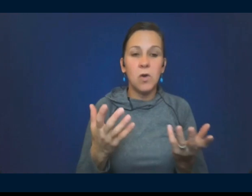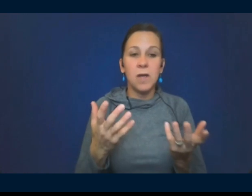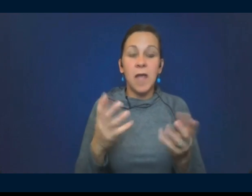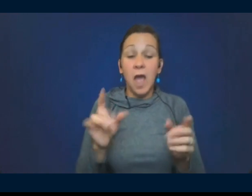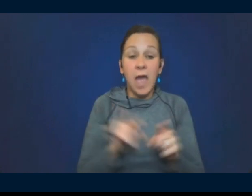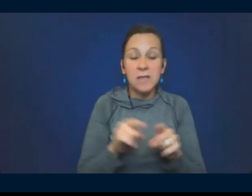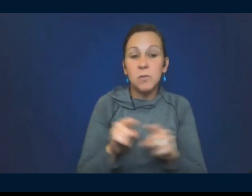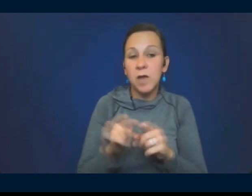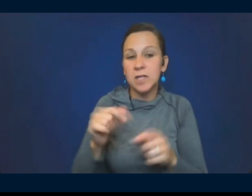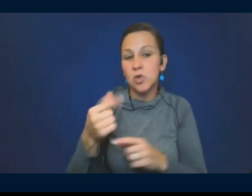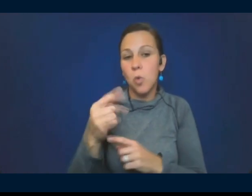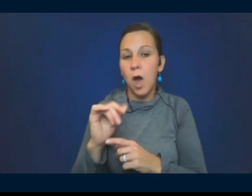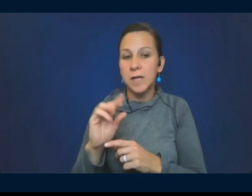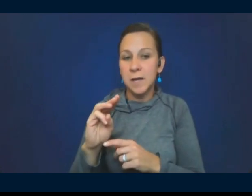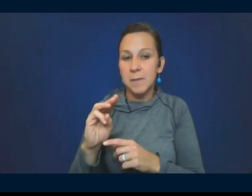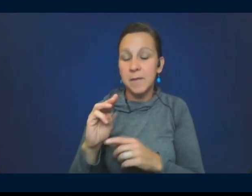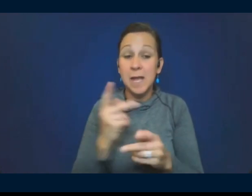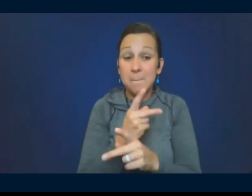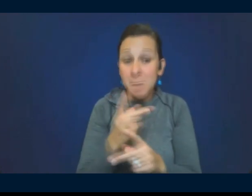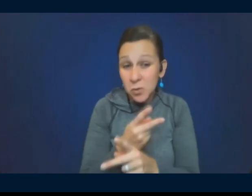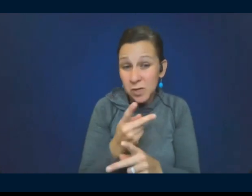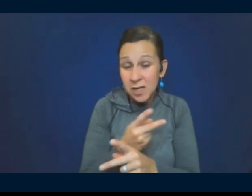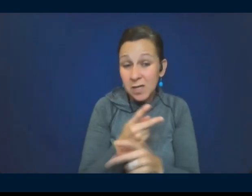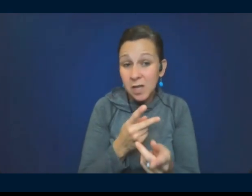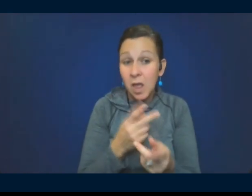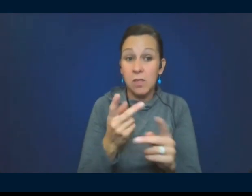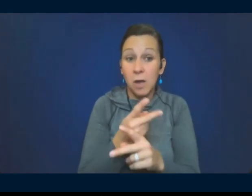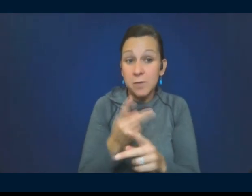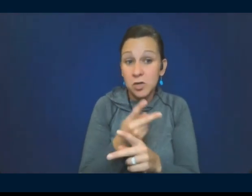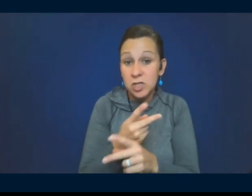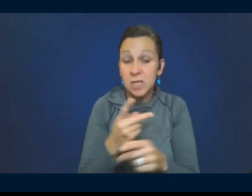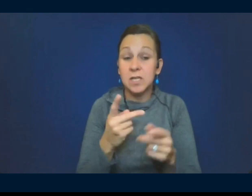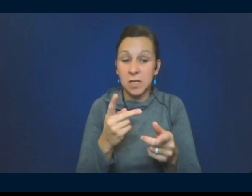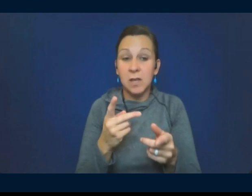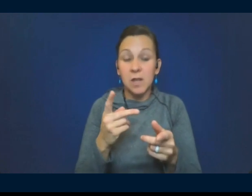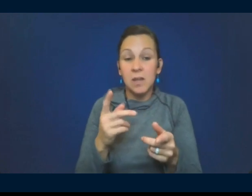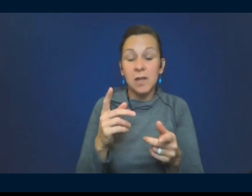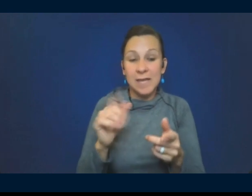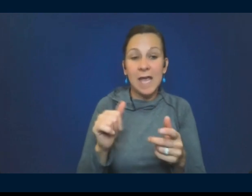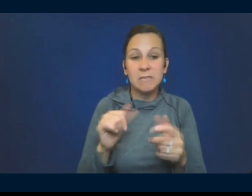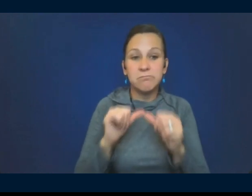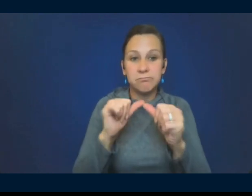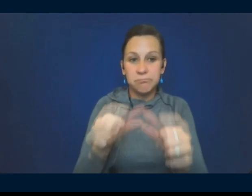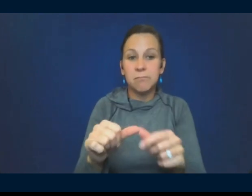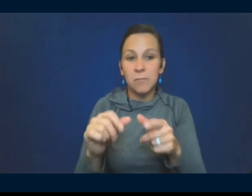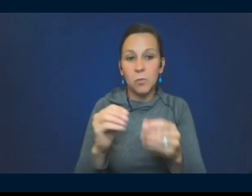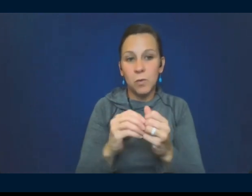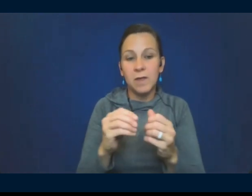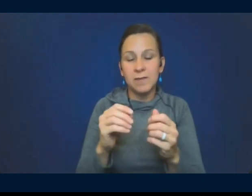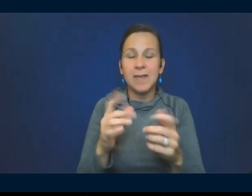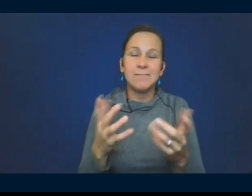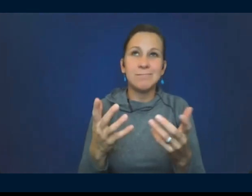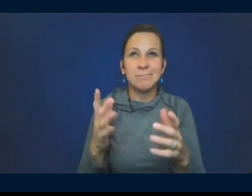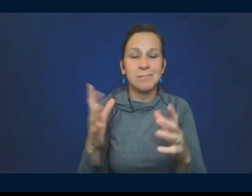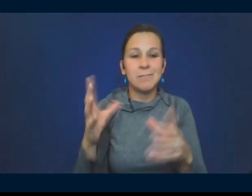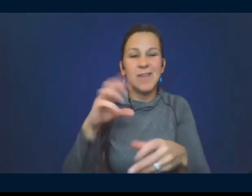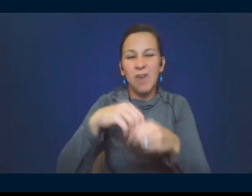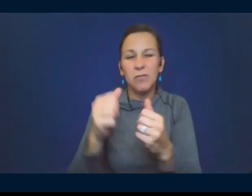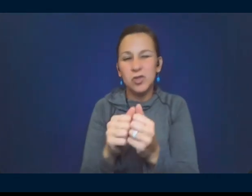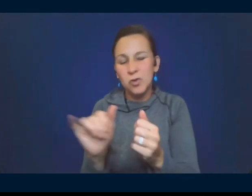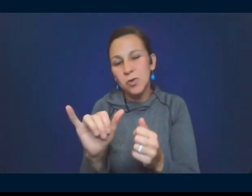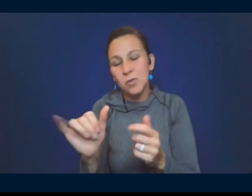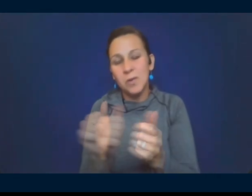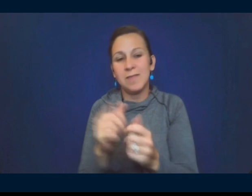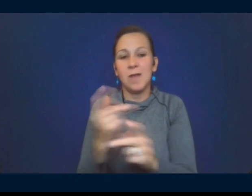quantum computing, the computational aspect can carry over both in robotics field as well as in the